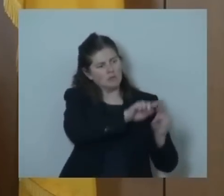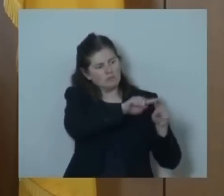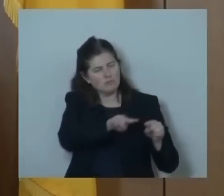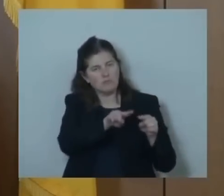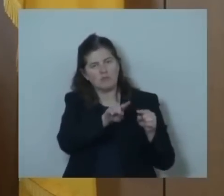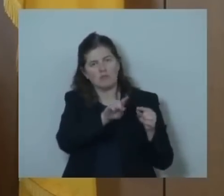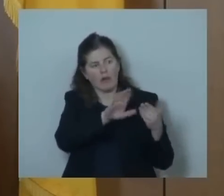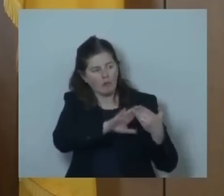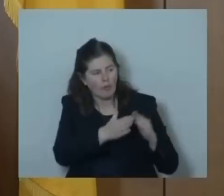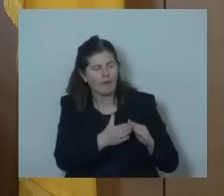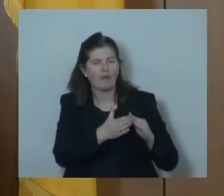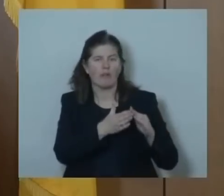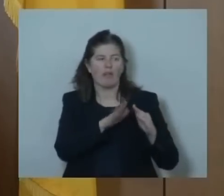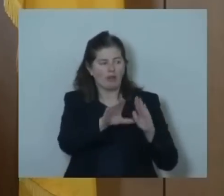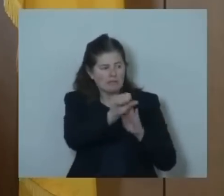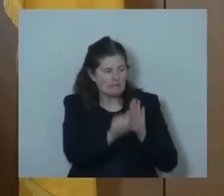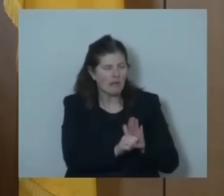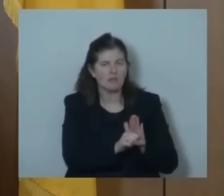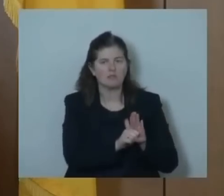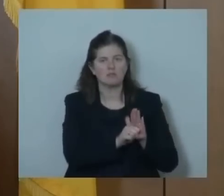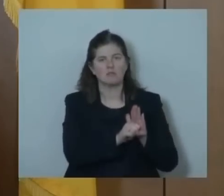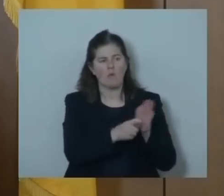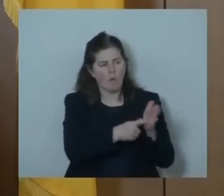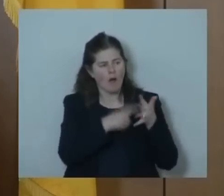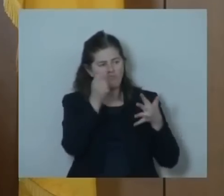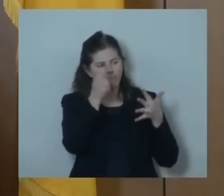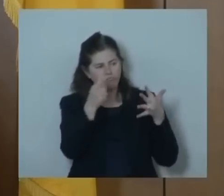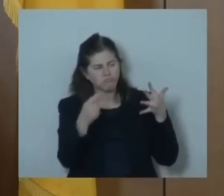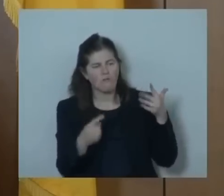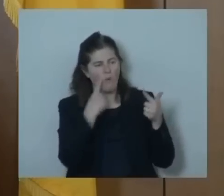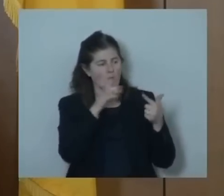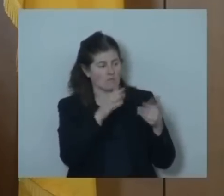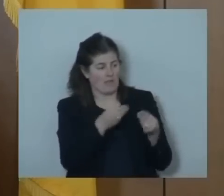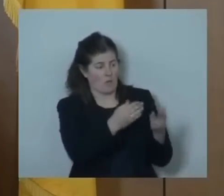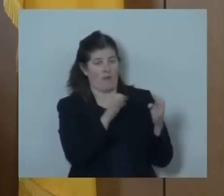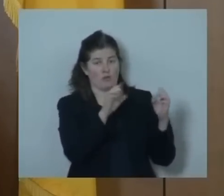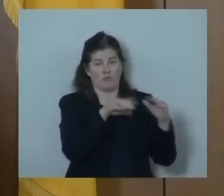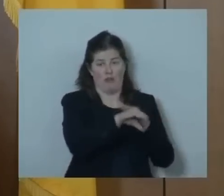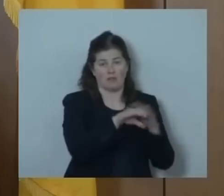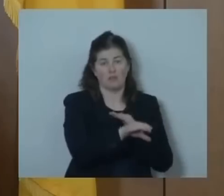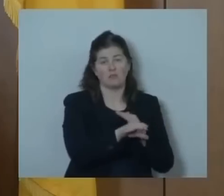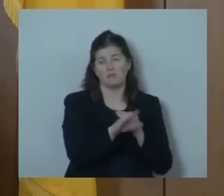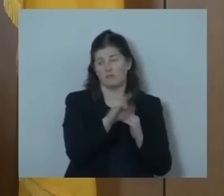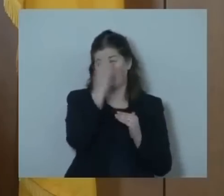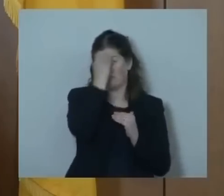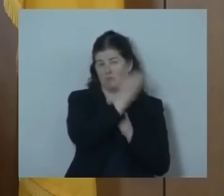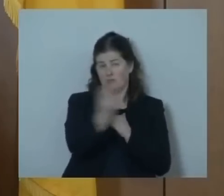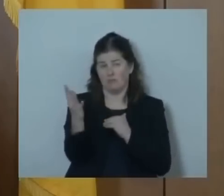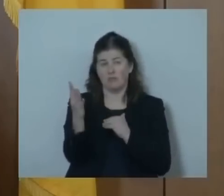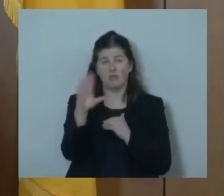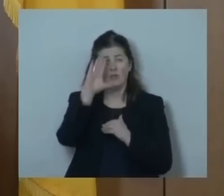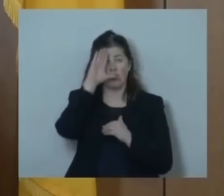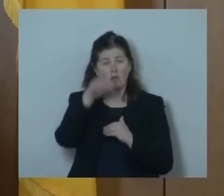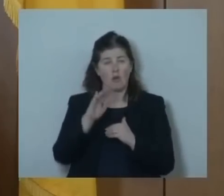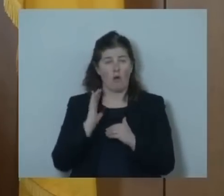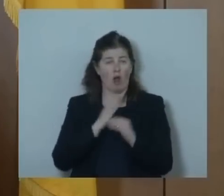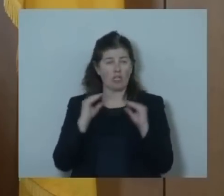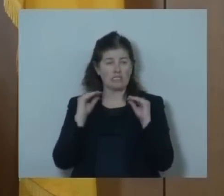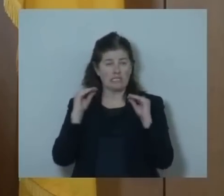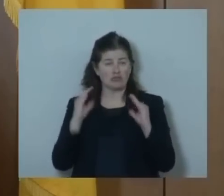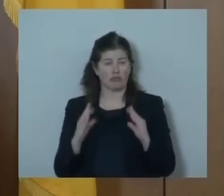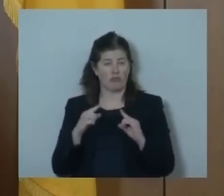their communities and their states and to their educations. I also want to remind New Mexicans that, you know, our Teacher of the